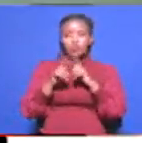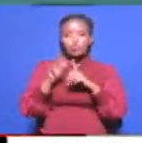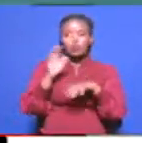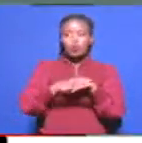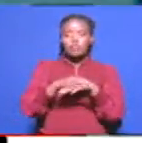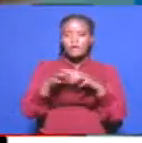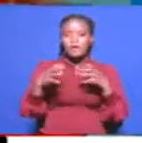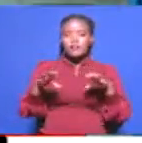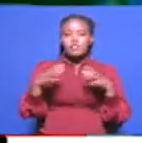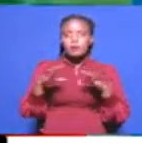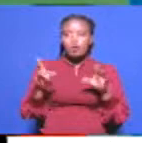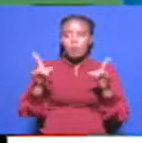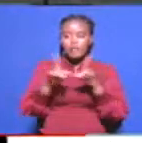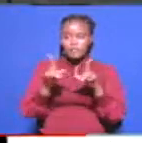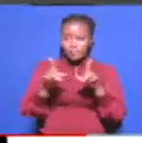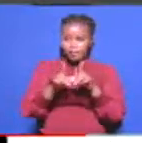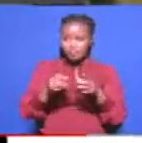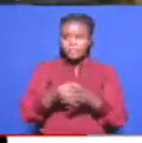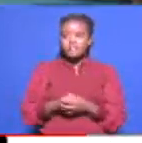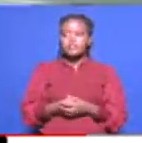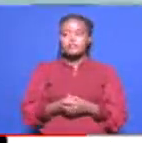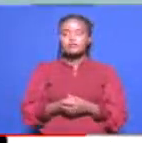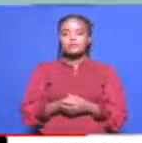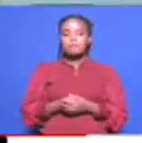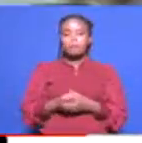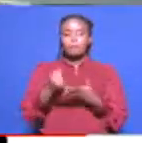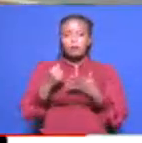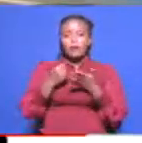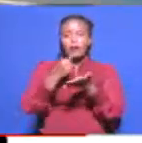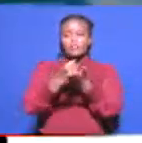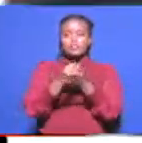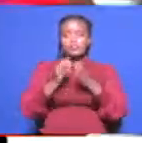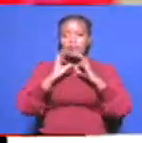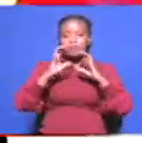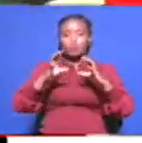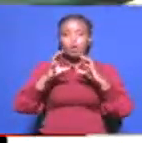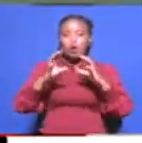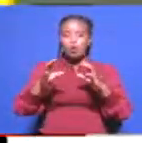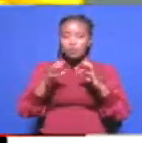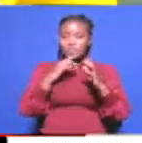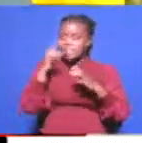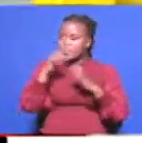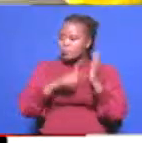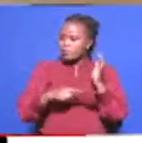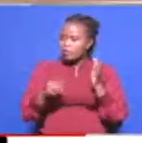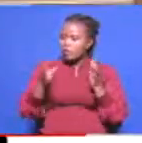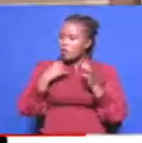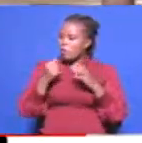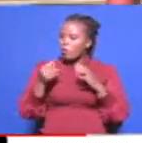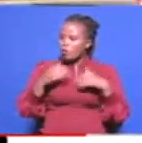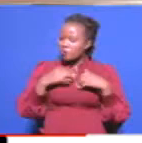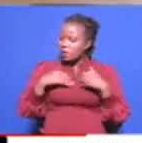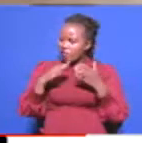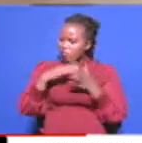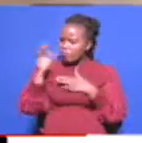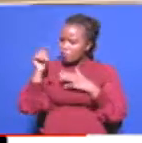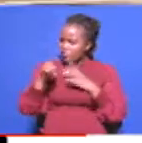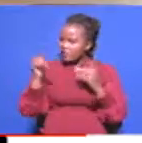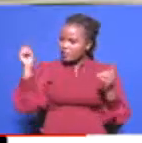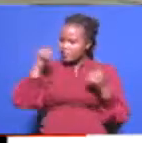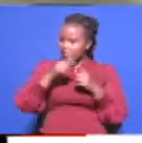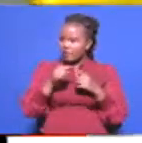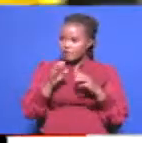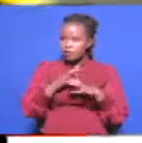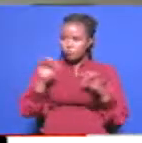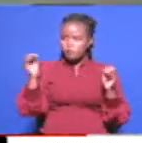outstanding performance on their debut. Assistant coach Hilda Indasia says they do not want to set unrealistic targets, having been pulled